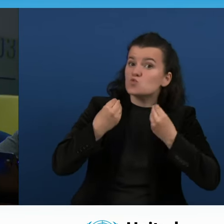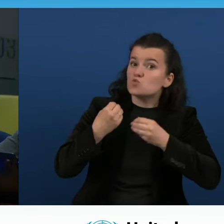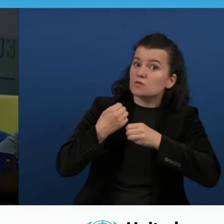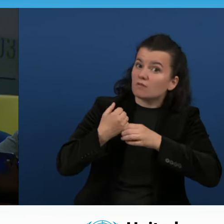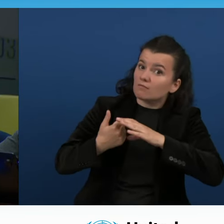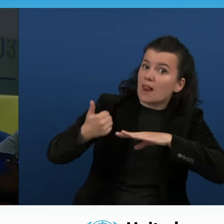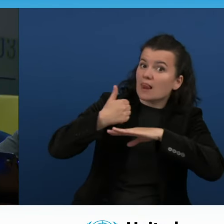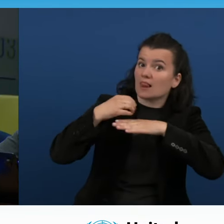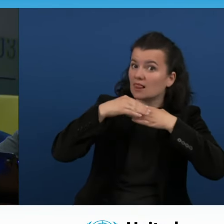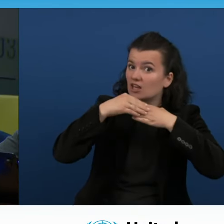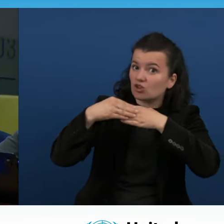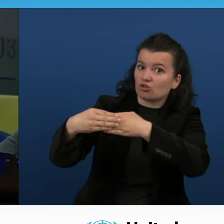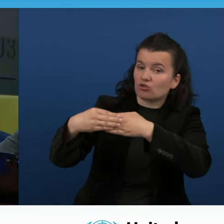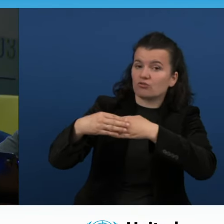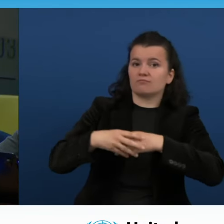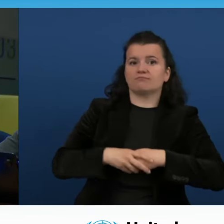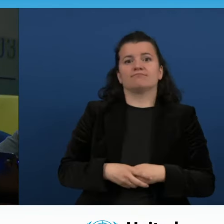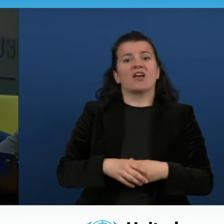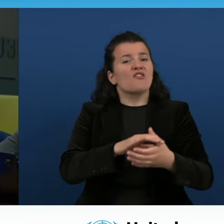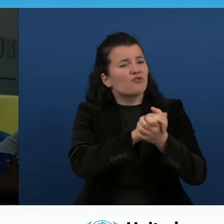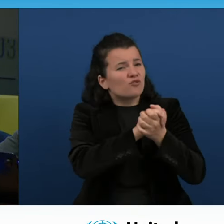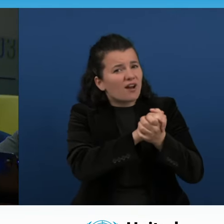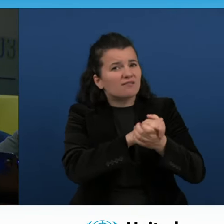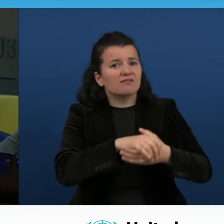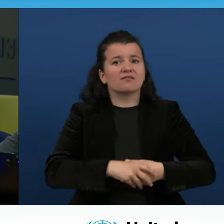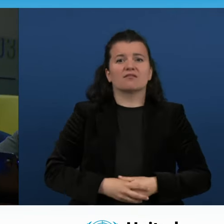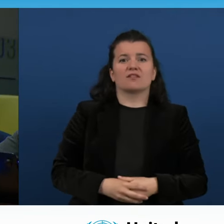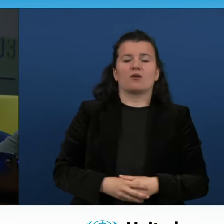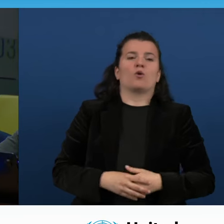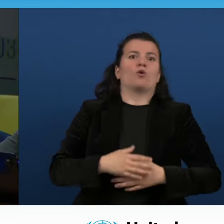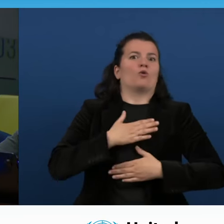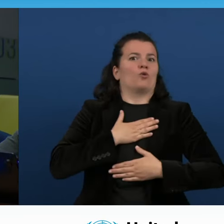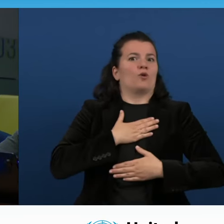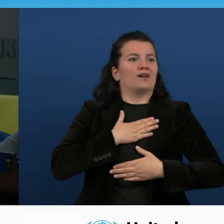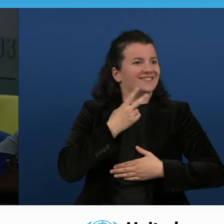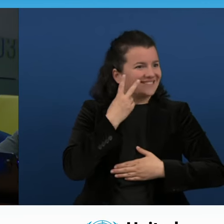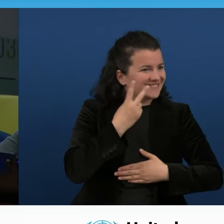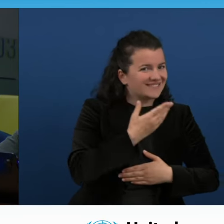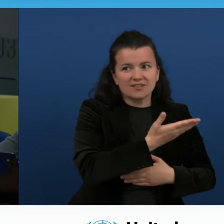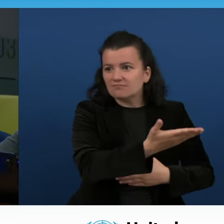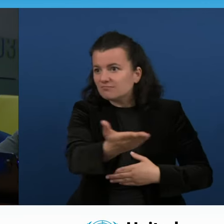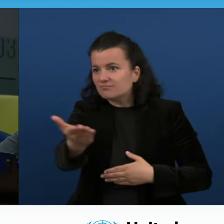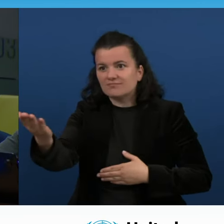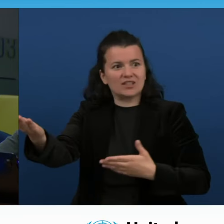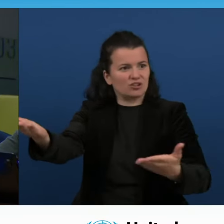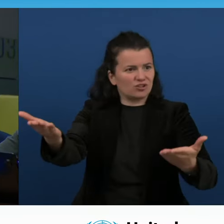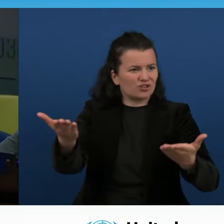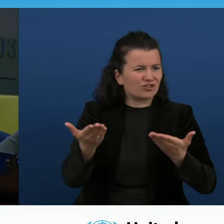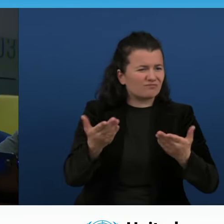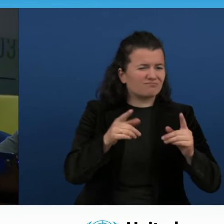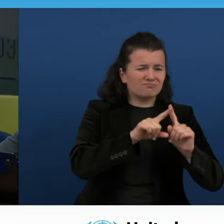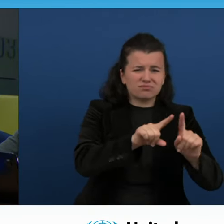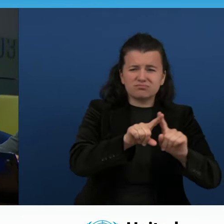I'm honored to welcome all of you to the Youth Forum for